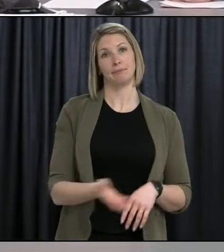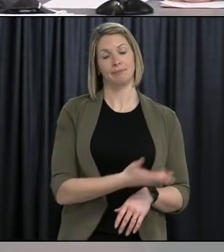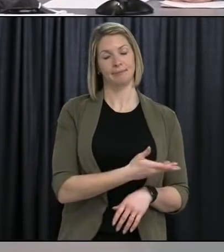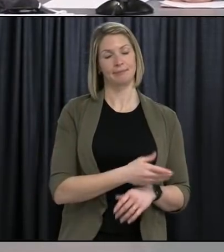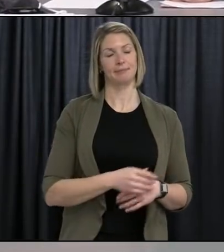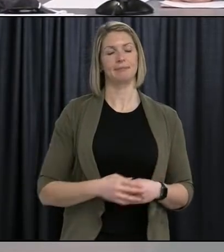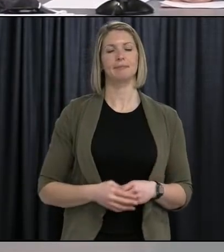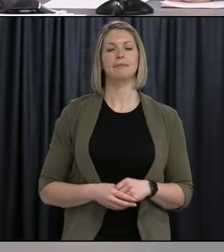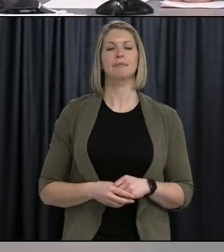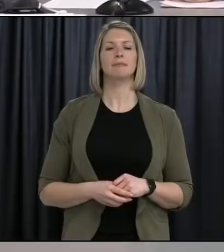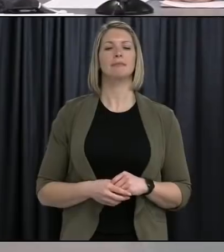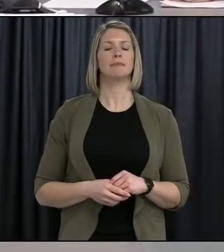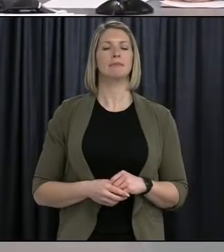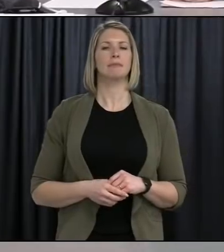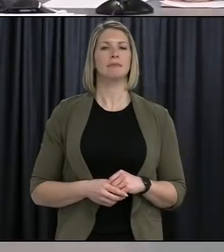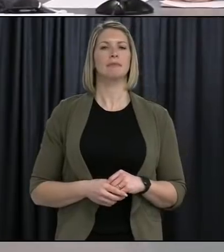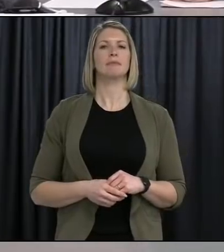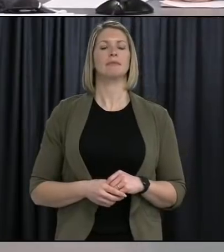ahead.